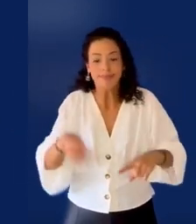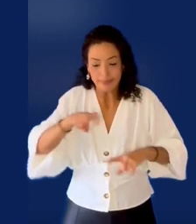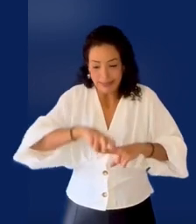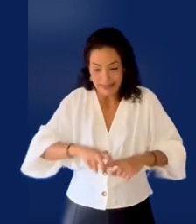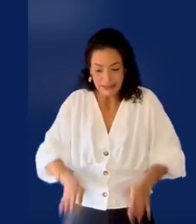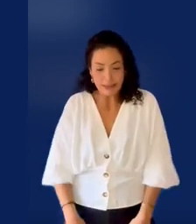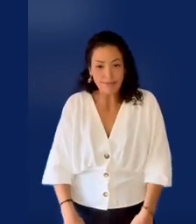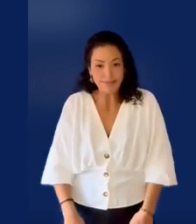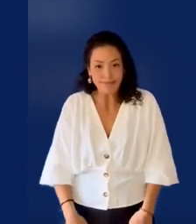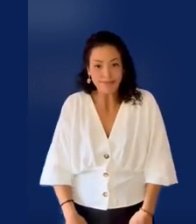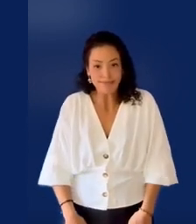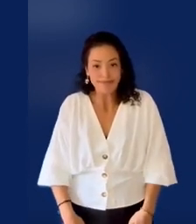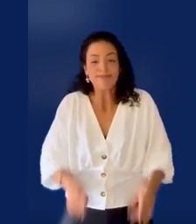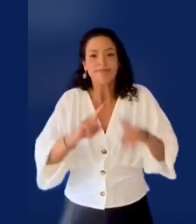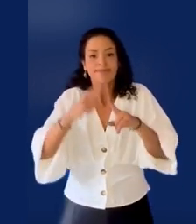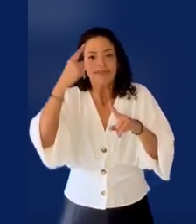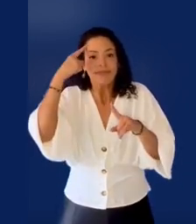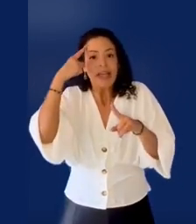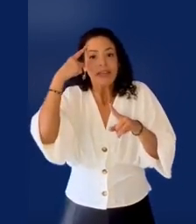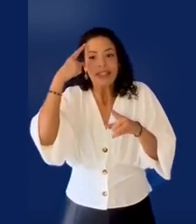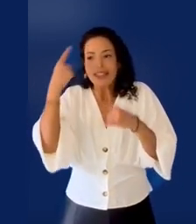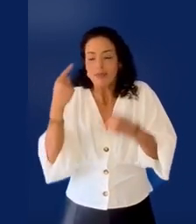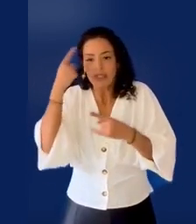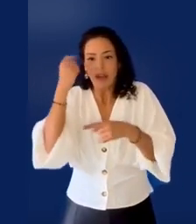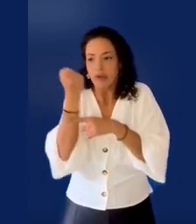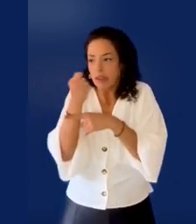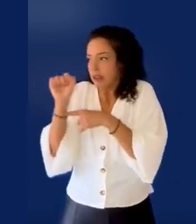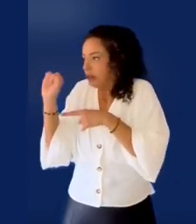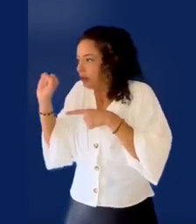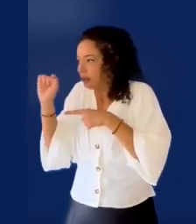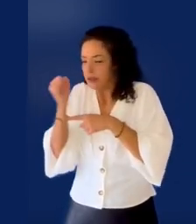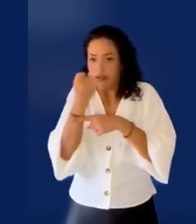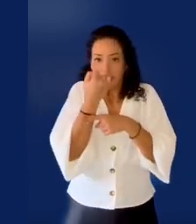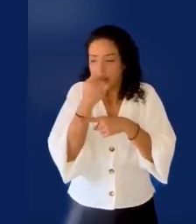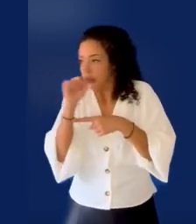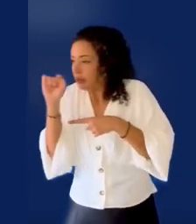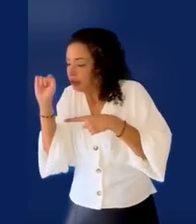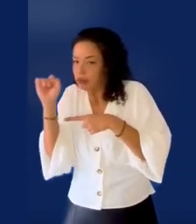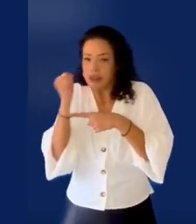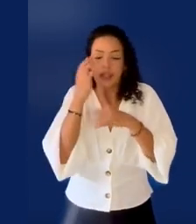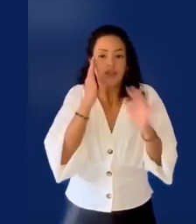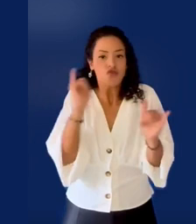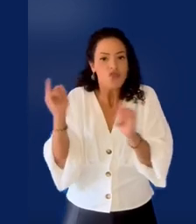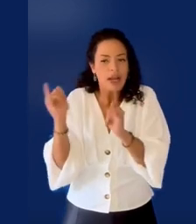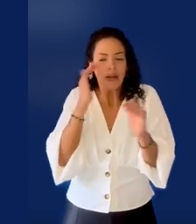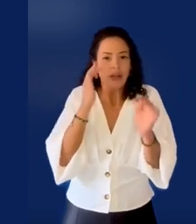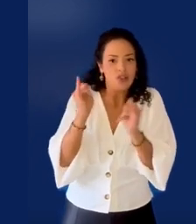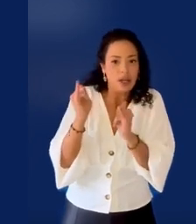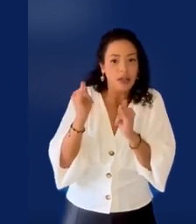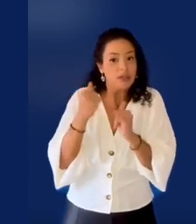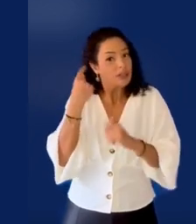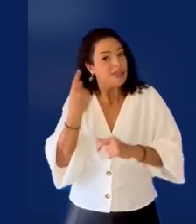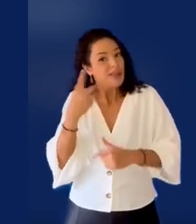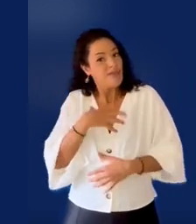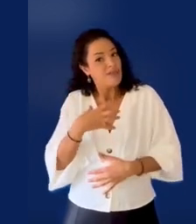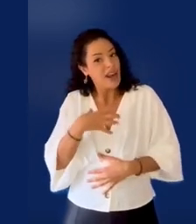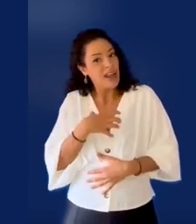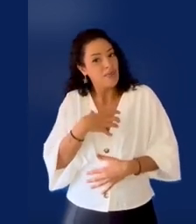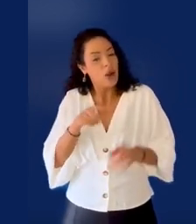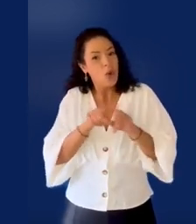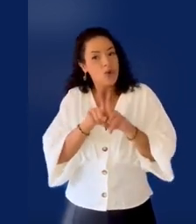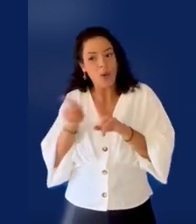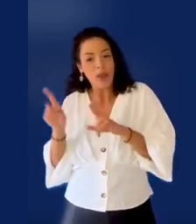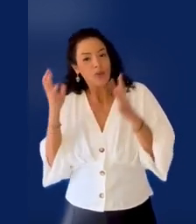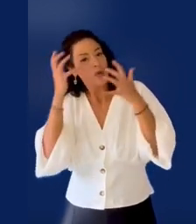he alternated between turning away from the screen and checking back again. Whilst his reaction was one of fear, it was also one of